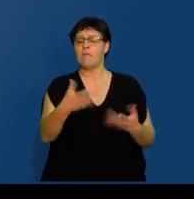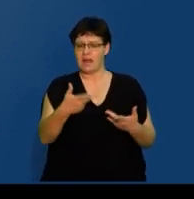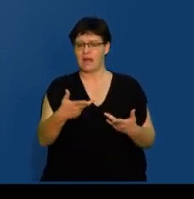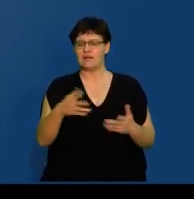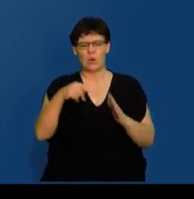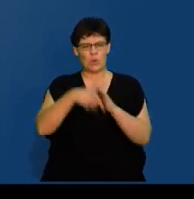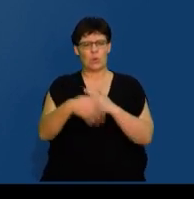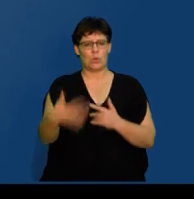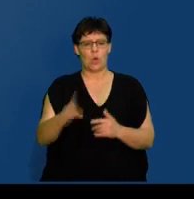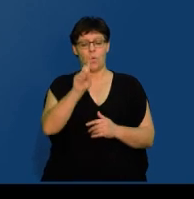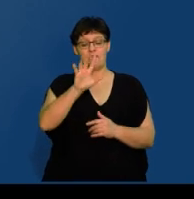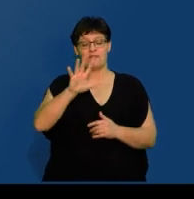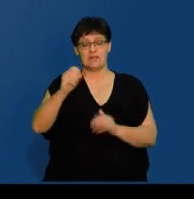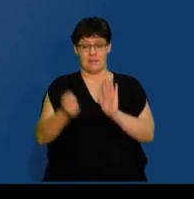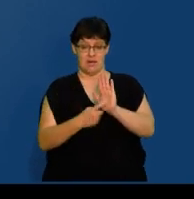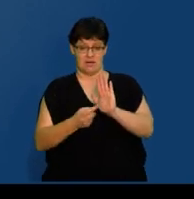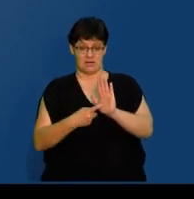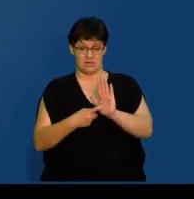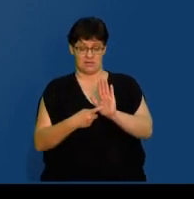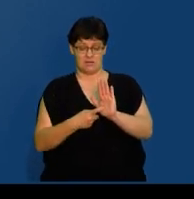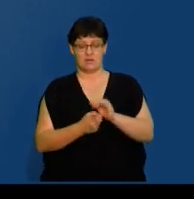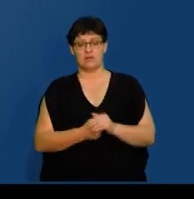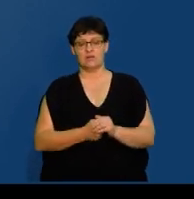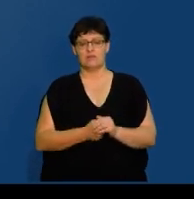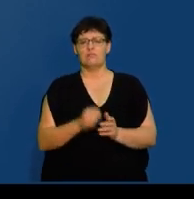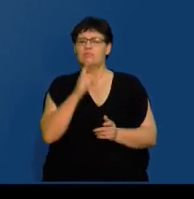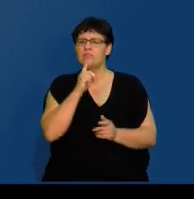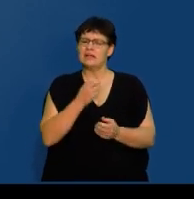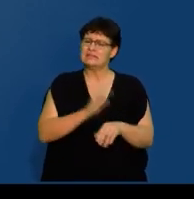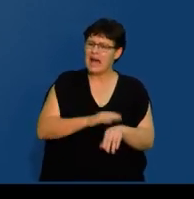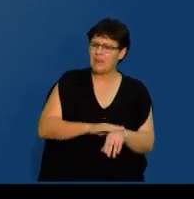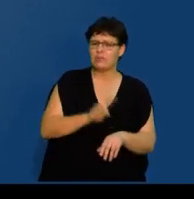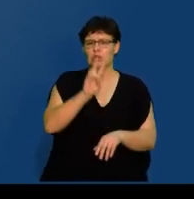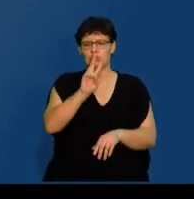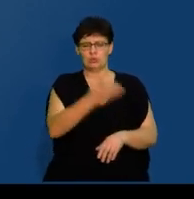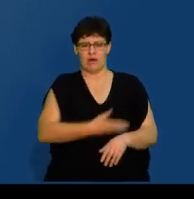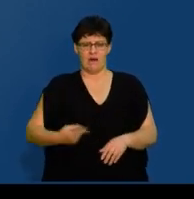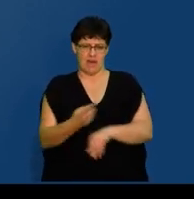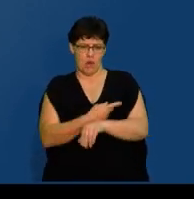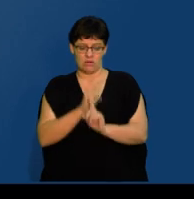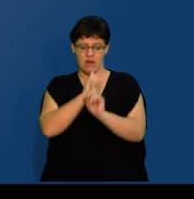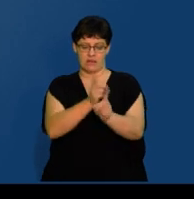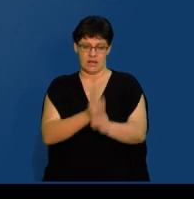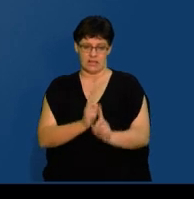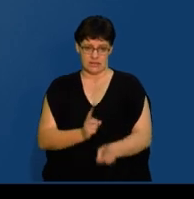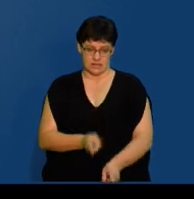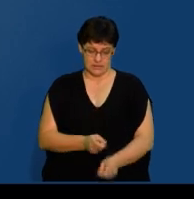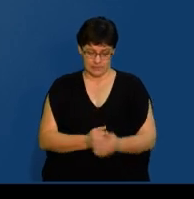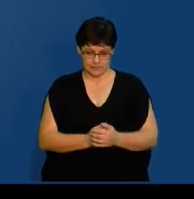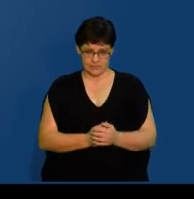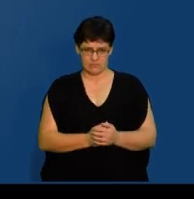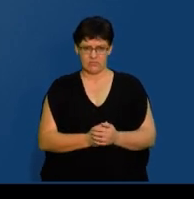of 150 marks in which you have 2.5 hours to attempt all those questions. What is the